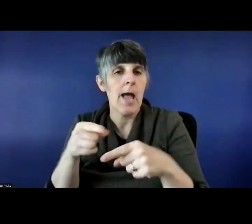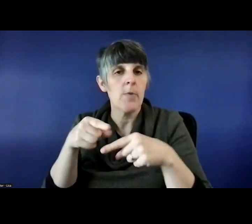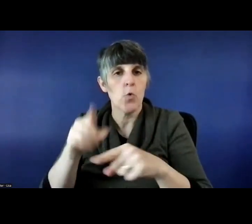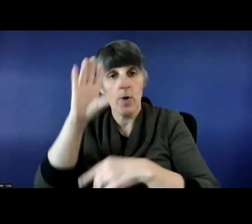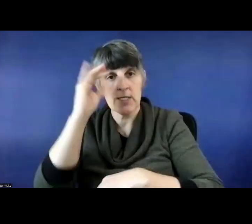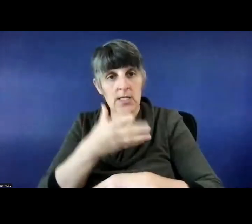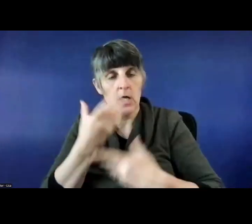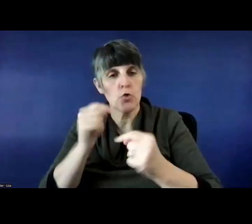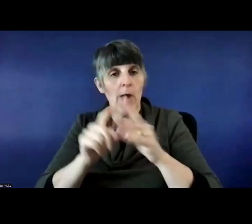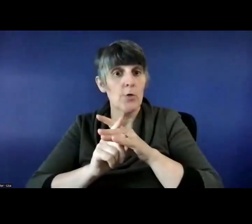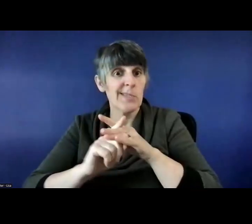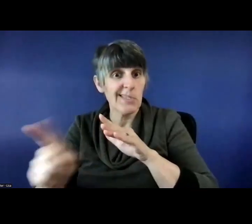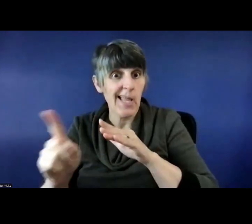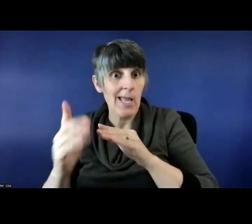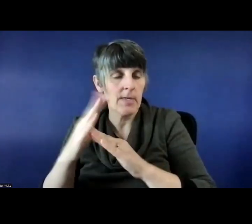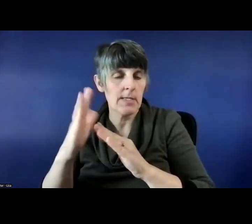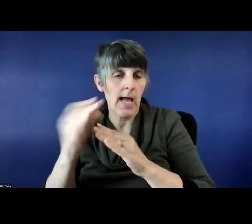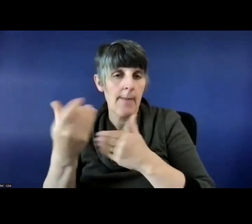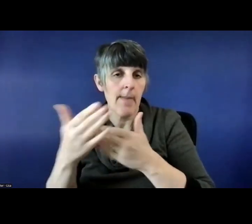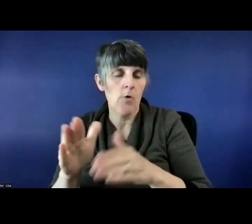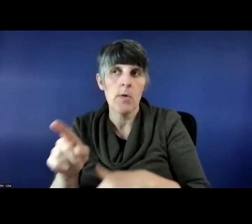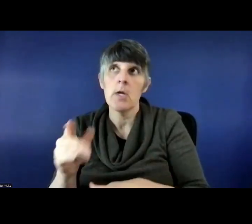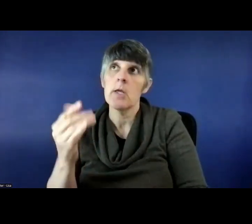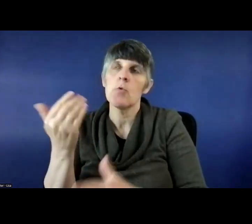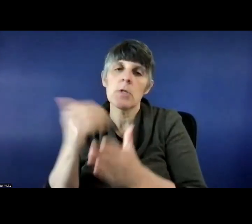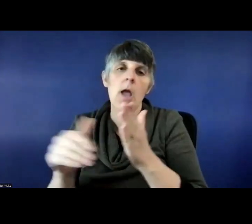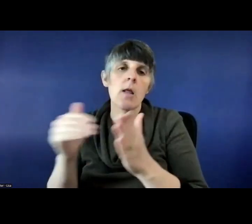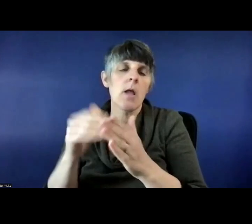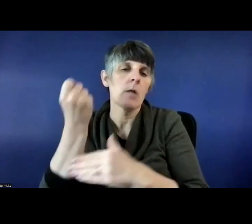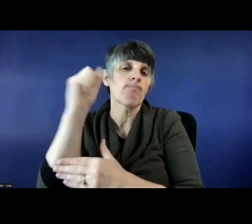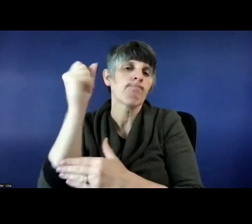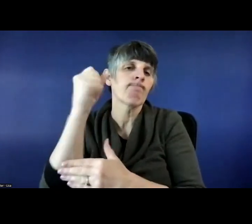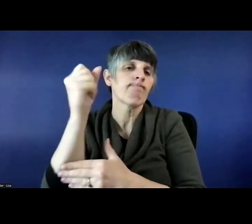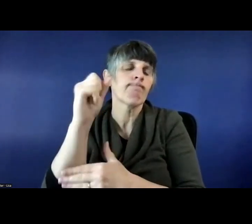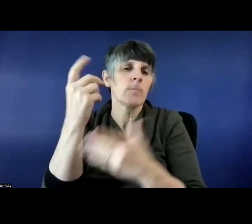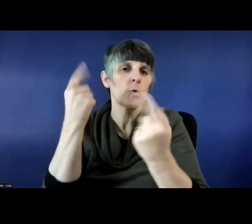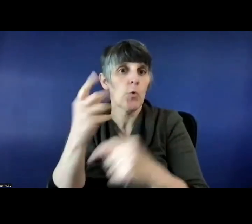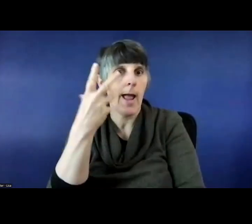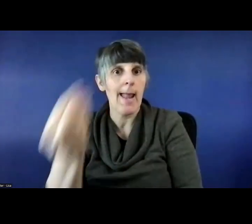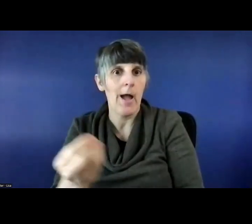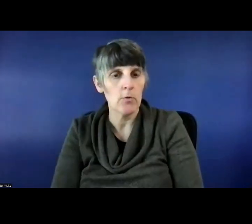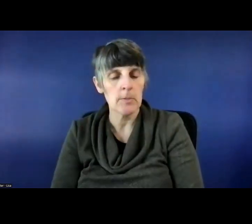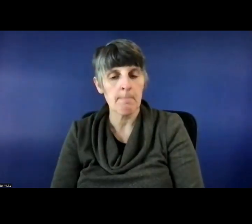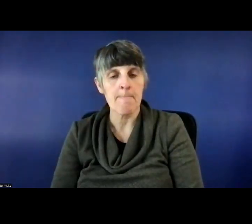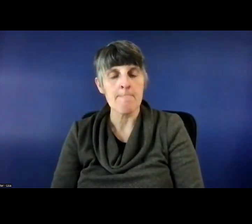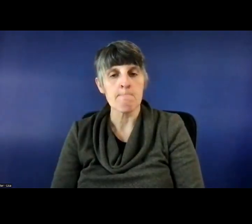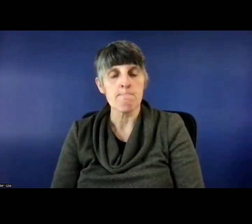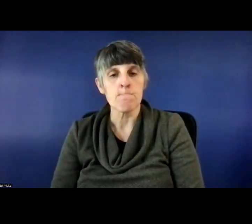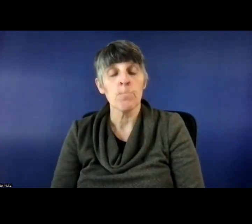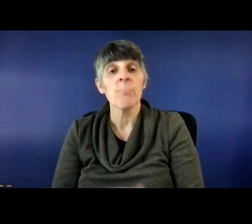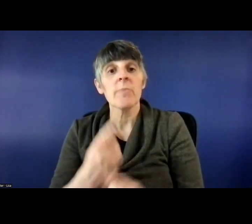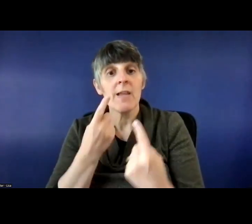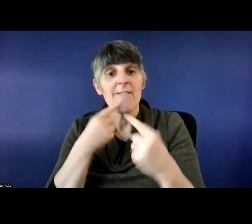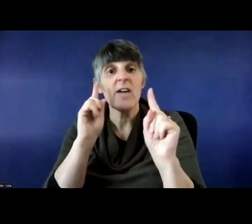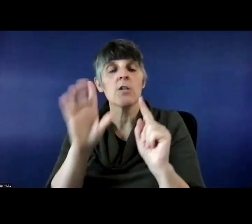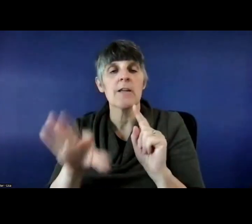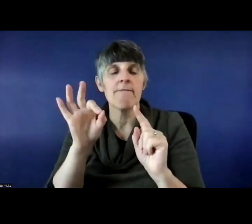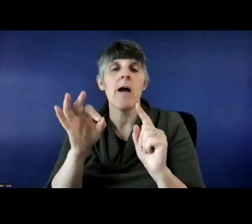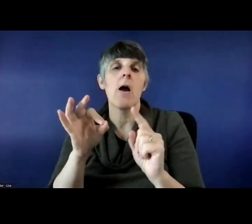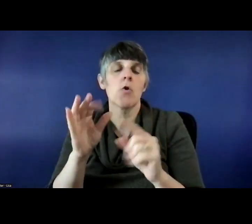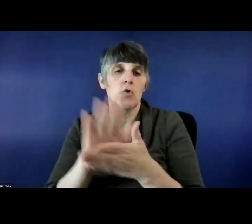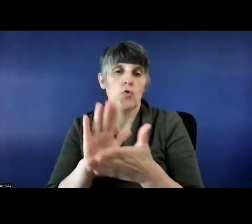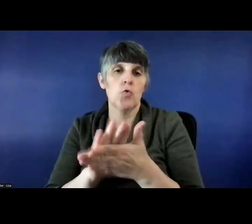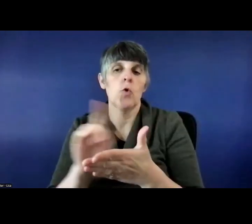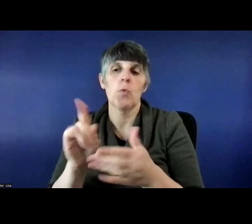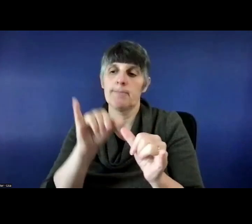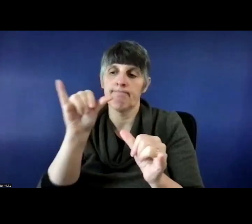try to escape the timeout room, and that he was constantly fighting to get out. Eventually, her son found a placement in which he has been at now for